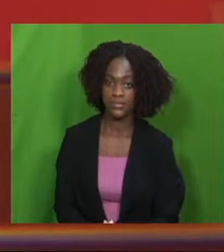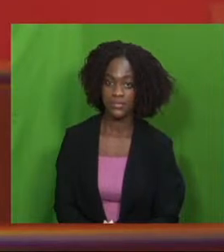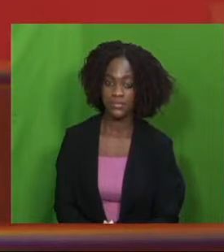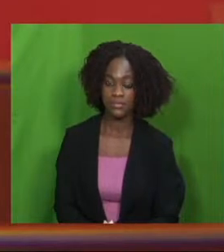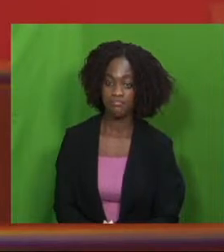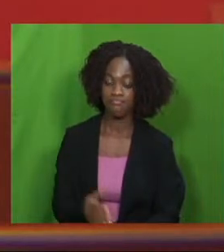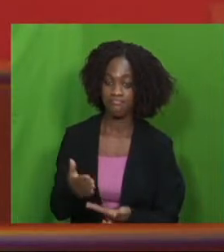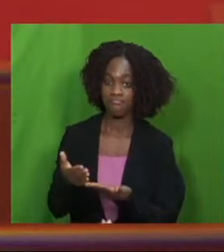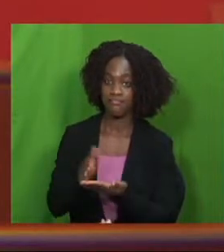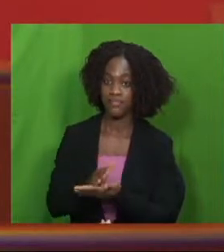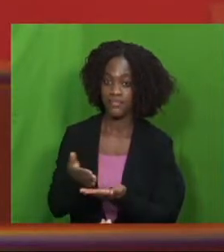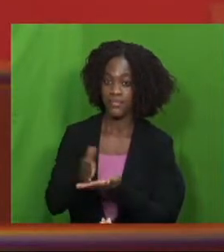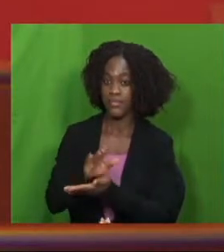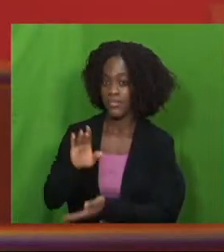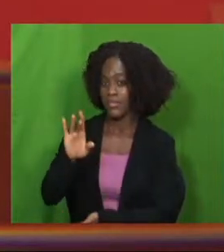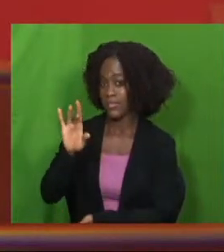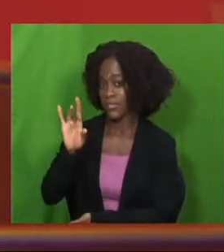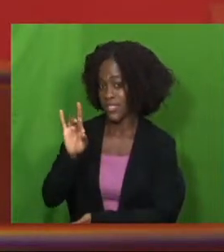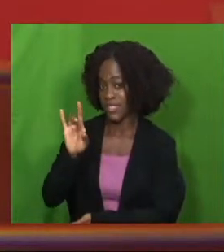Page 8.